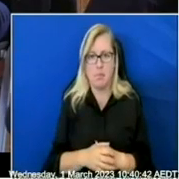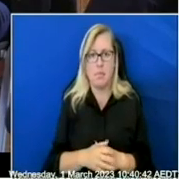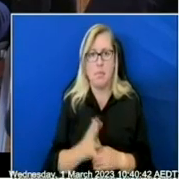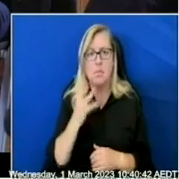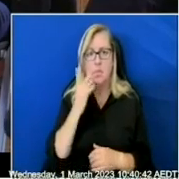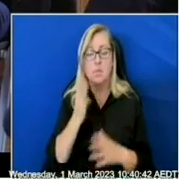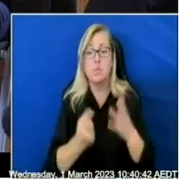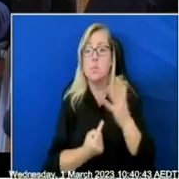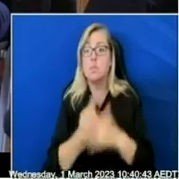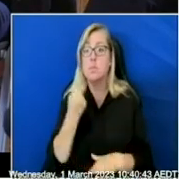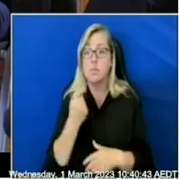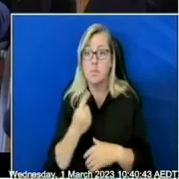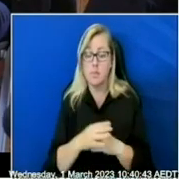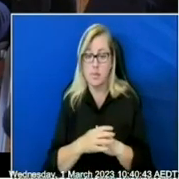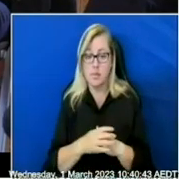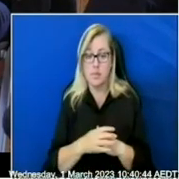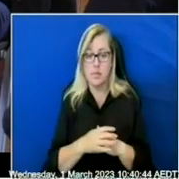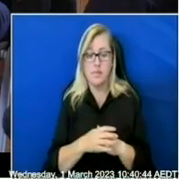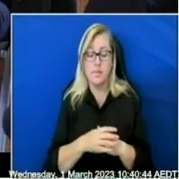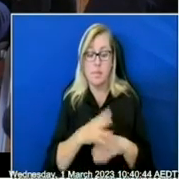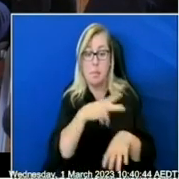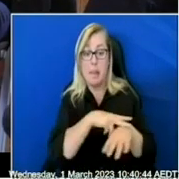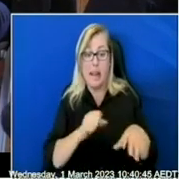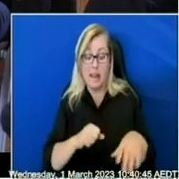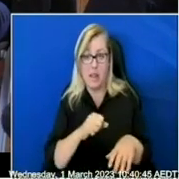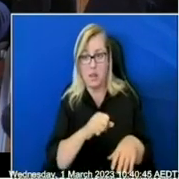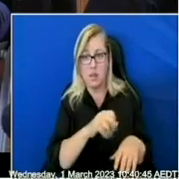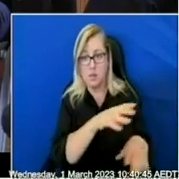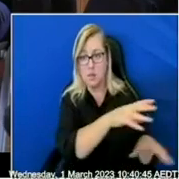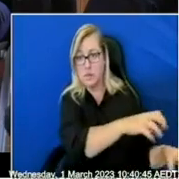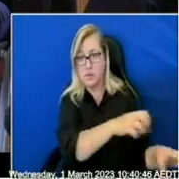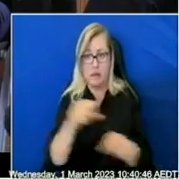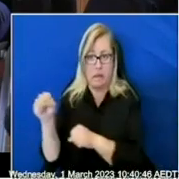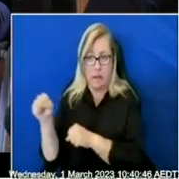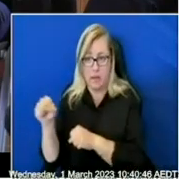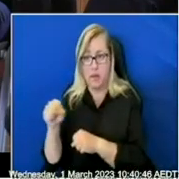by the police. So you can imagine the system, you know.